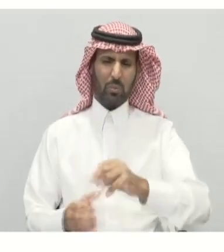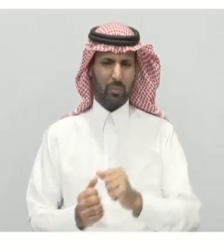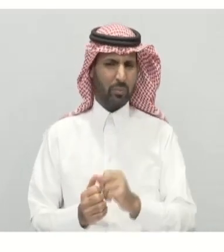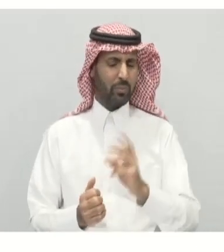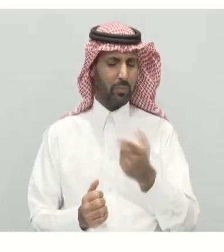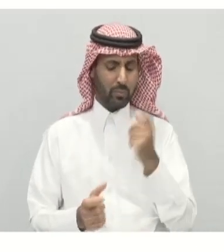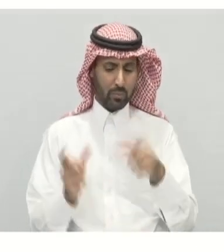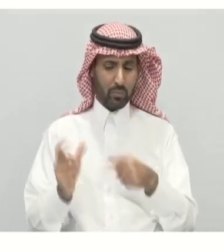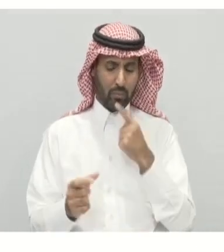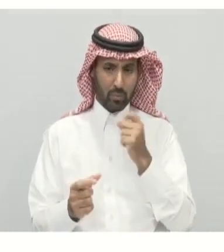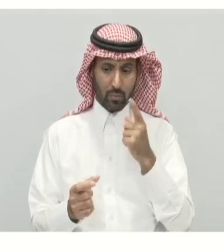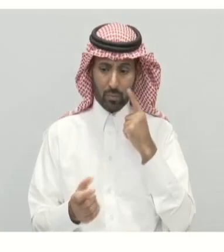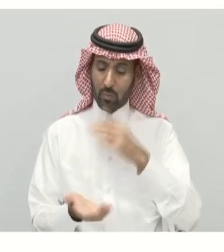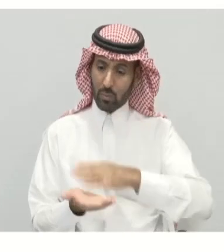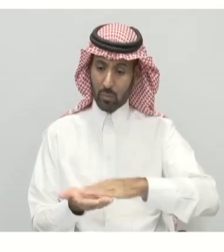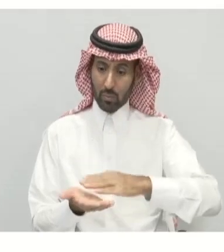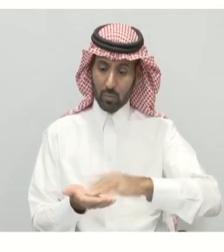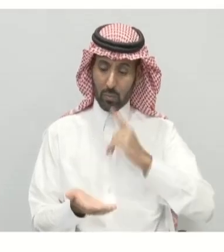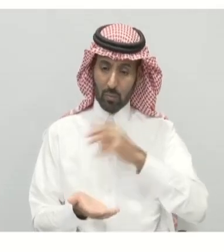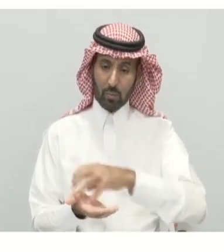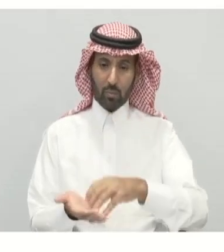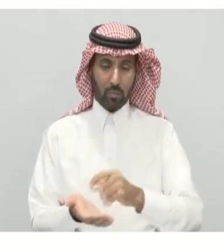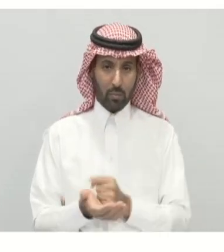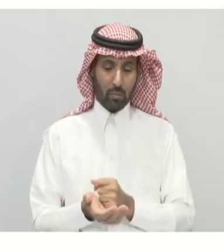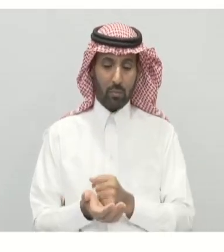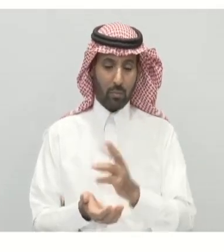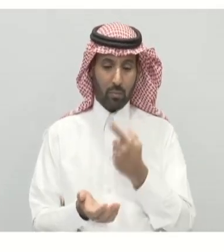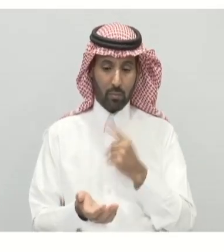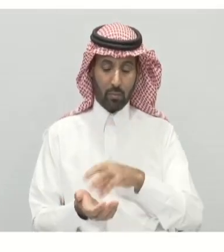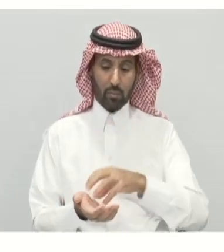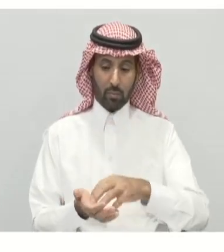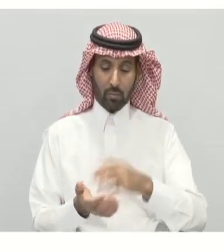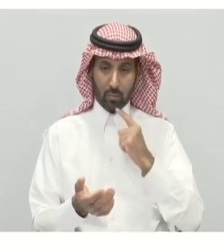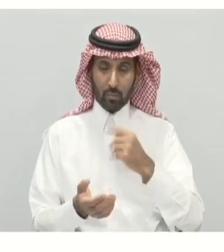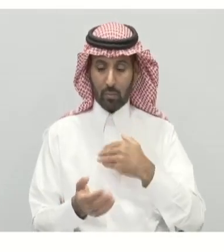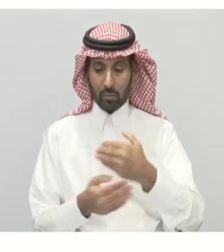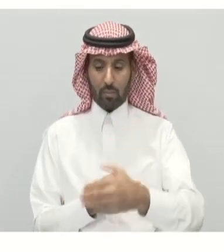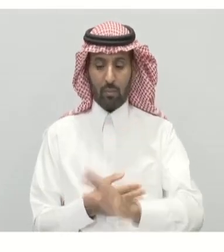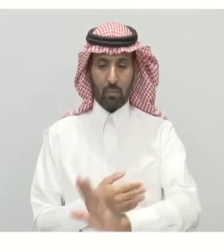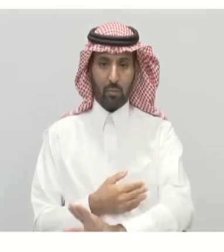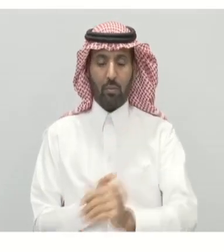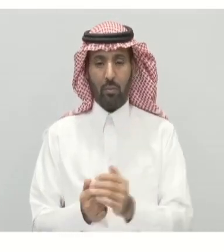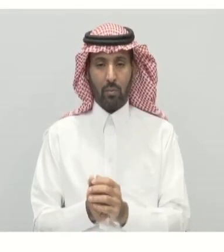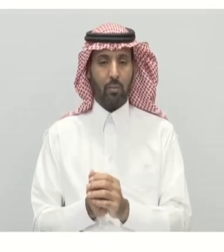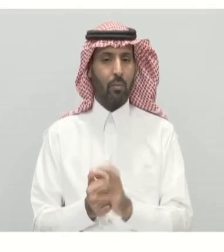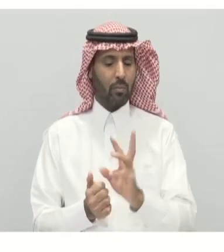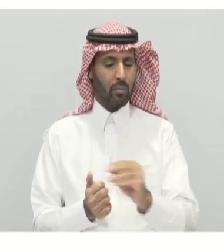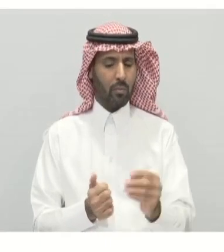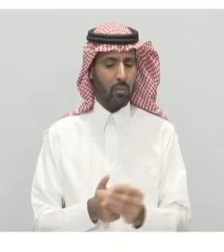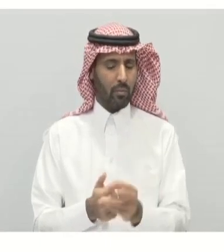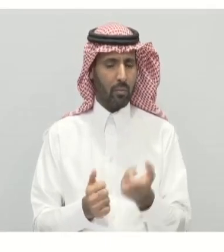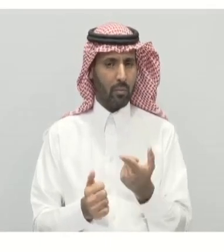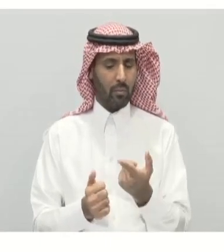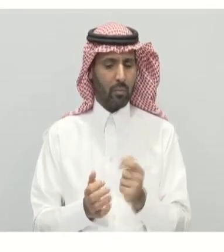you put up with it? Here, how do you put up with it? How do you put up with